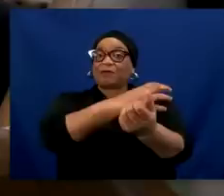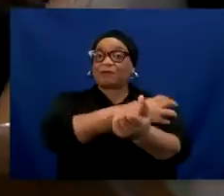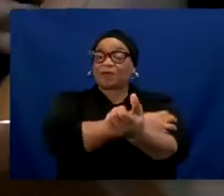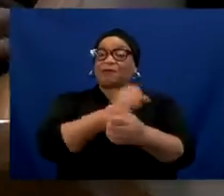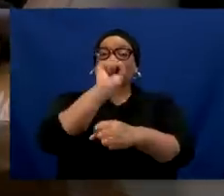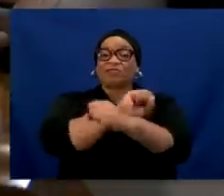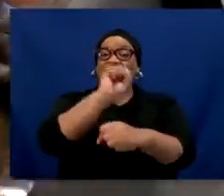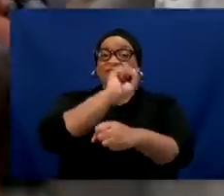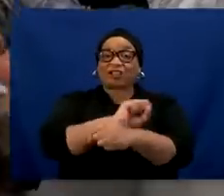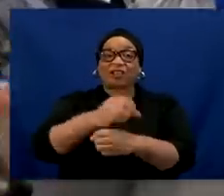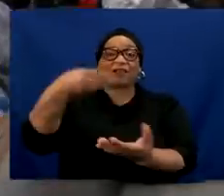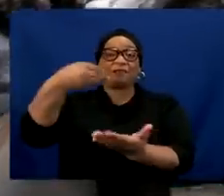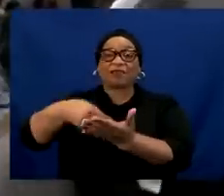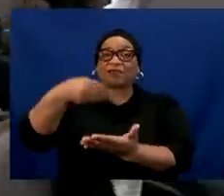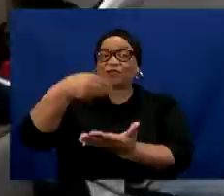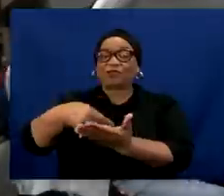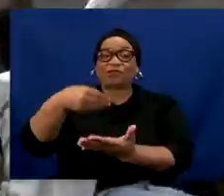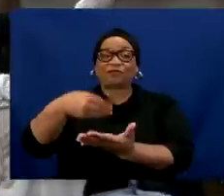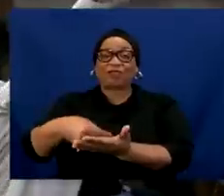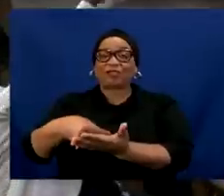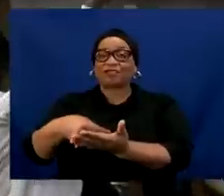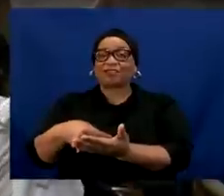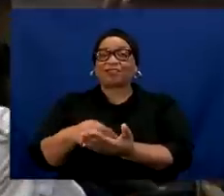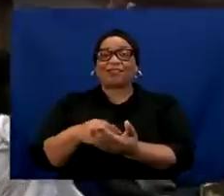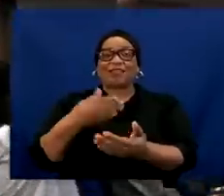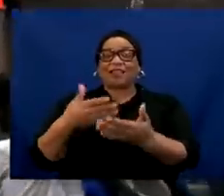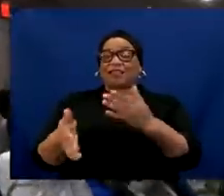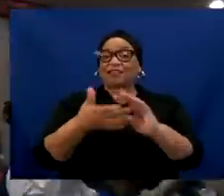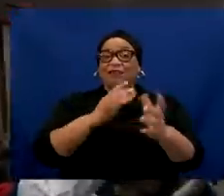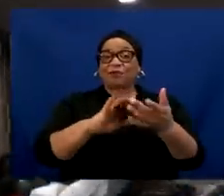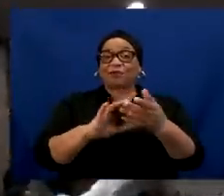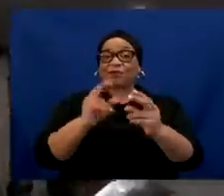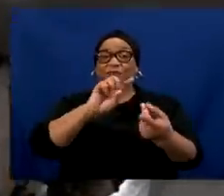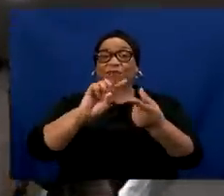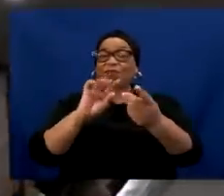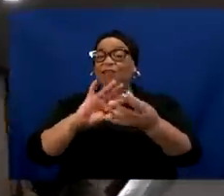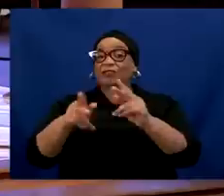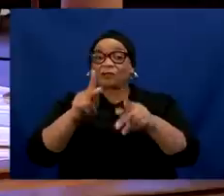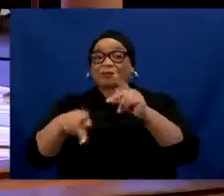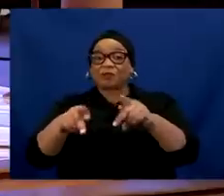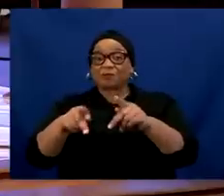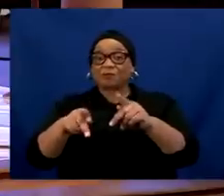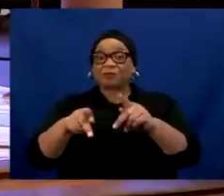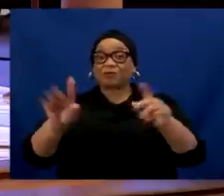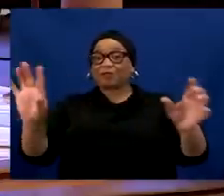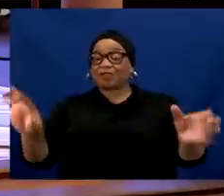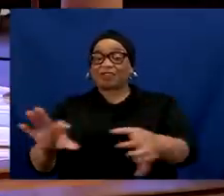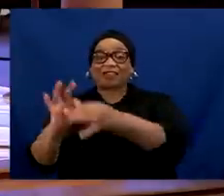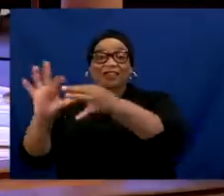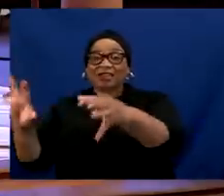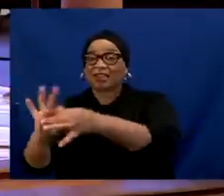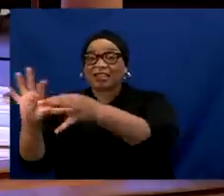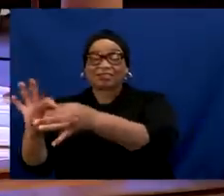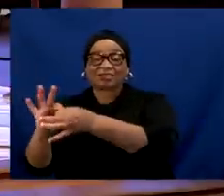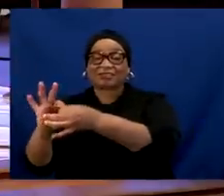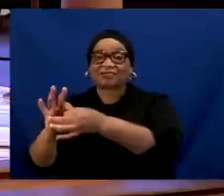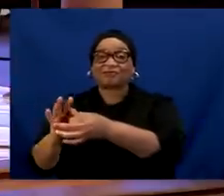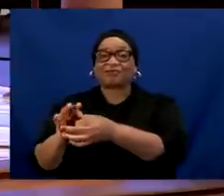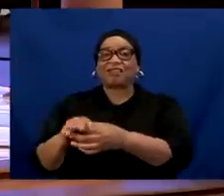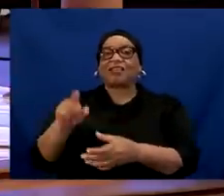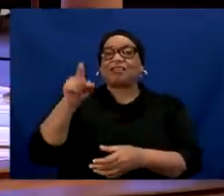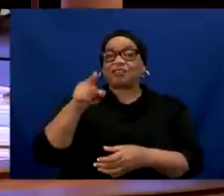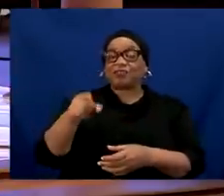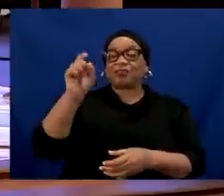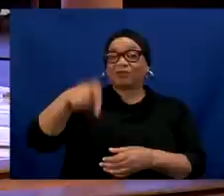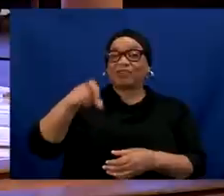of your finances, bigger than the power of your networks and connections. I need somebody who has a relationship with the Holy Ghost to thank God that he